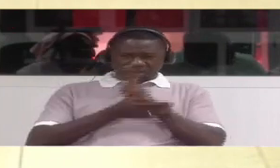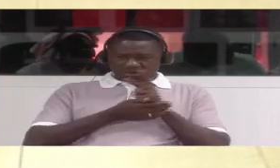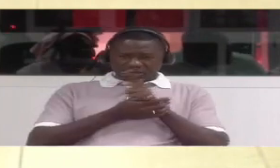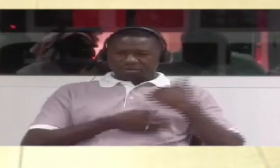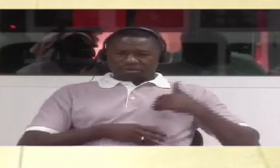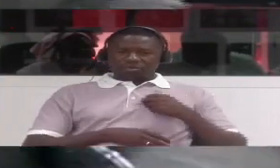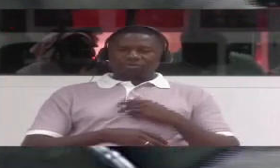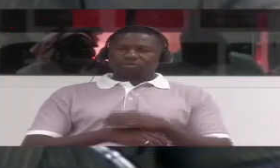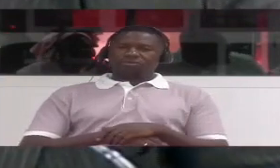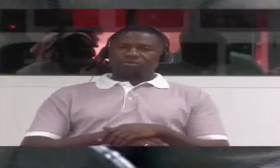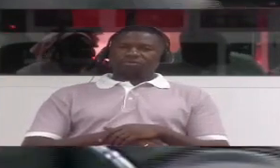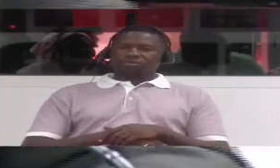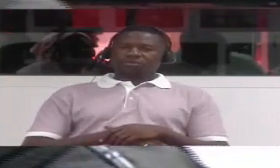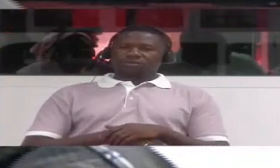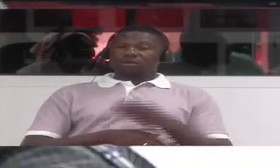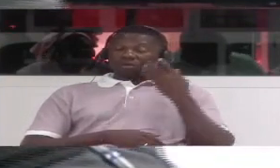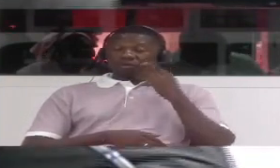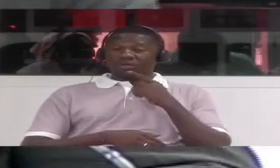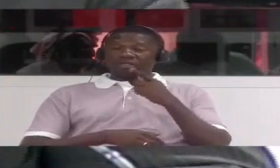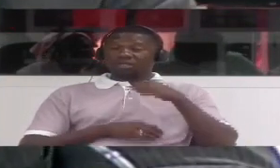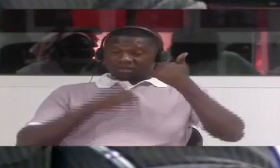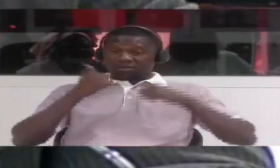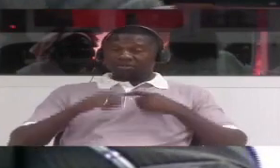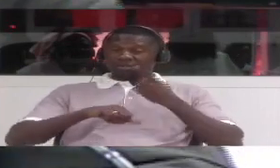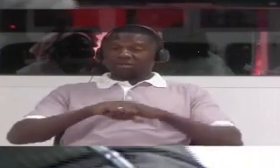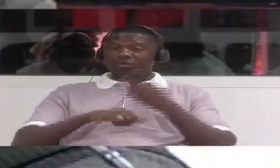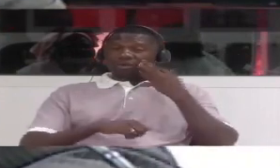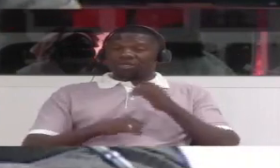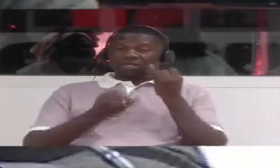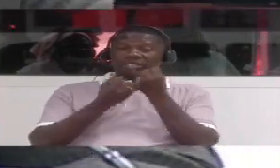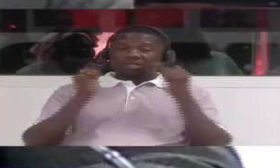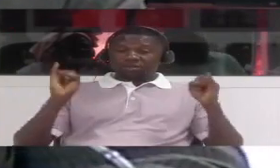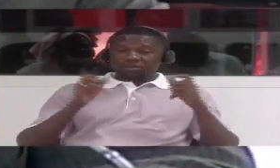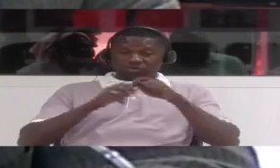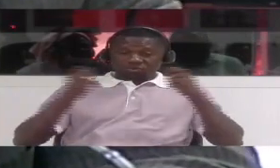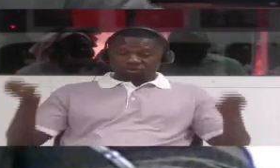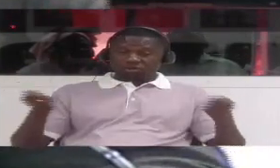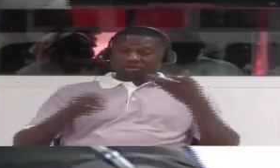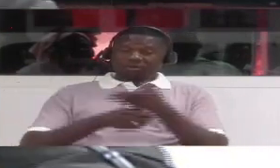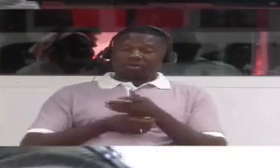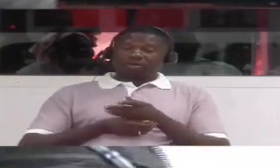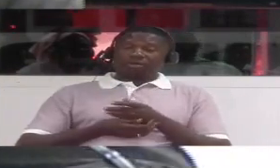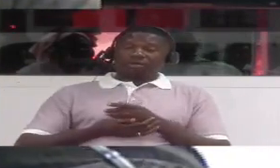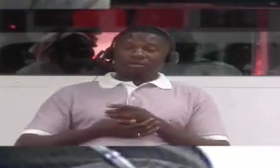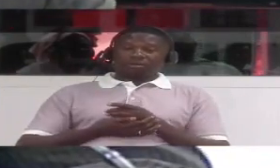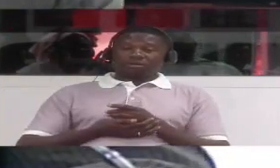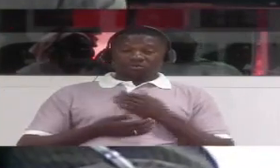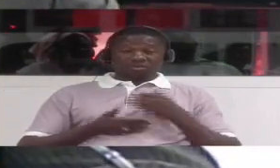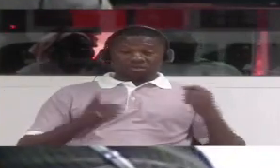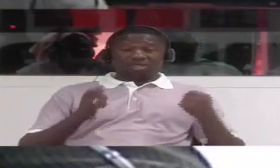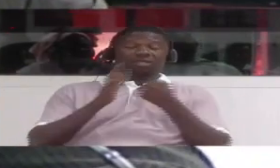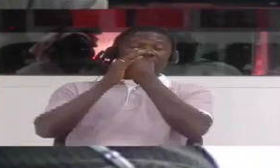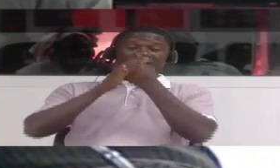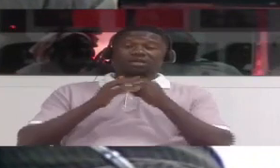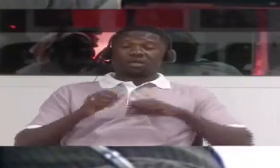course, when it also happened at the time when the independent newspaper was attacked